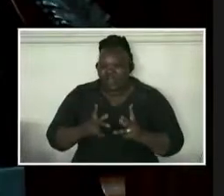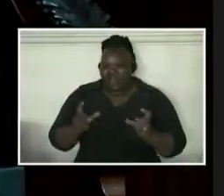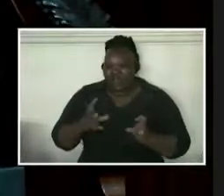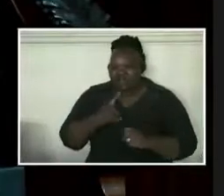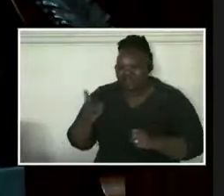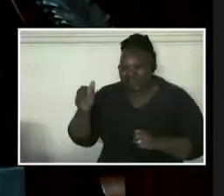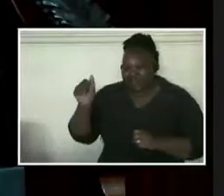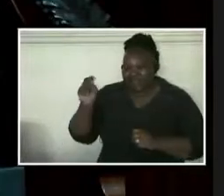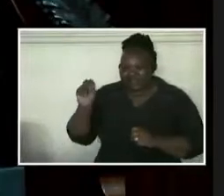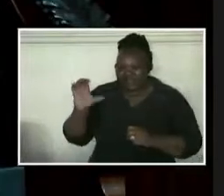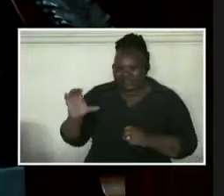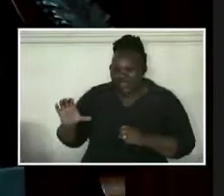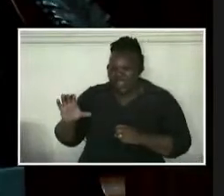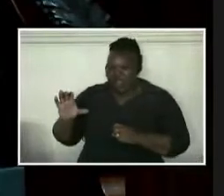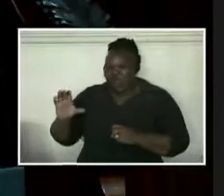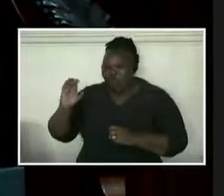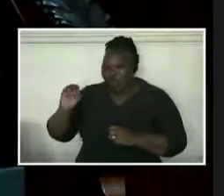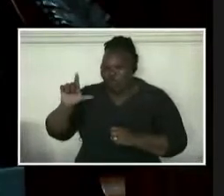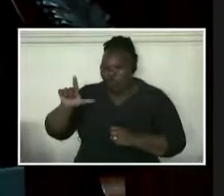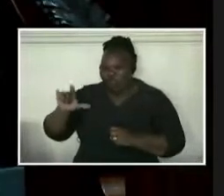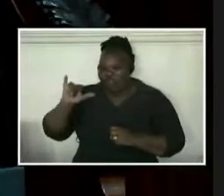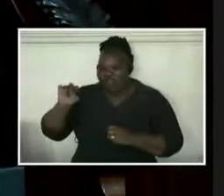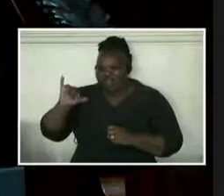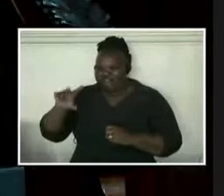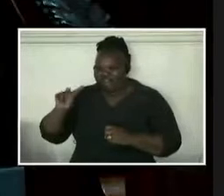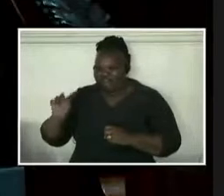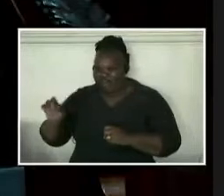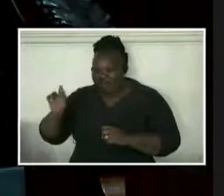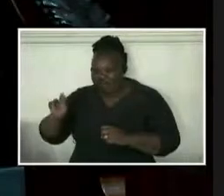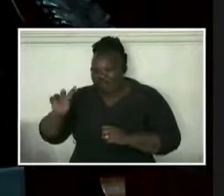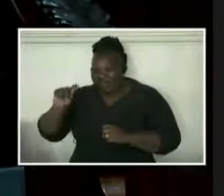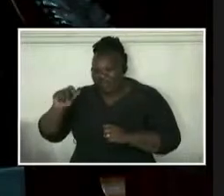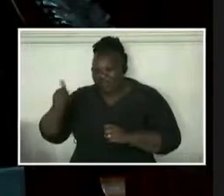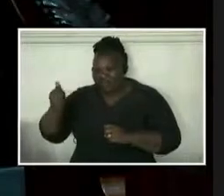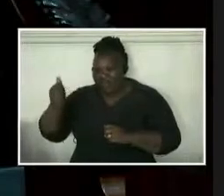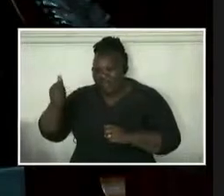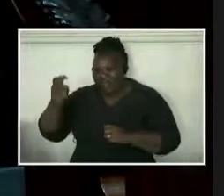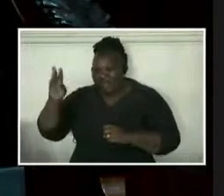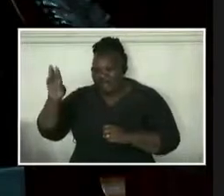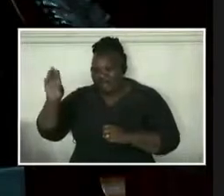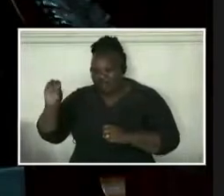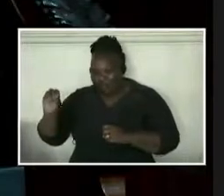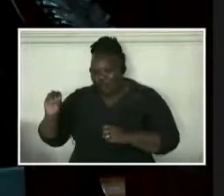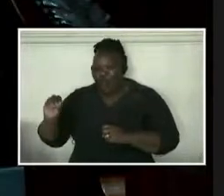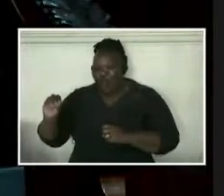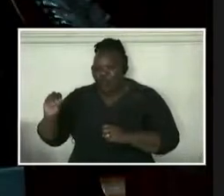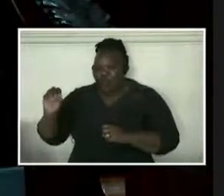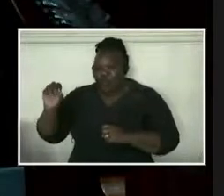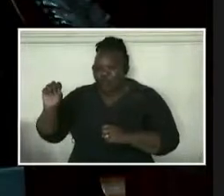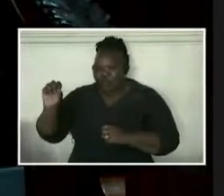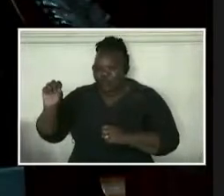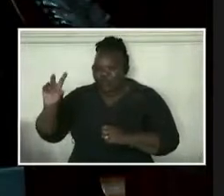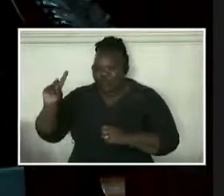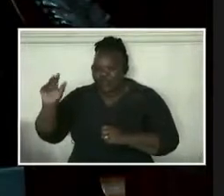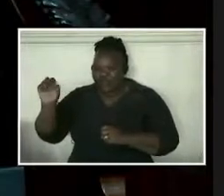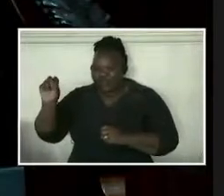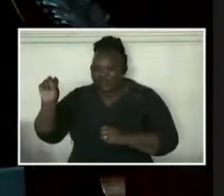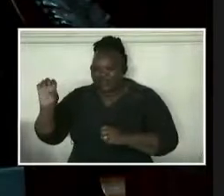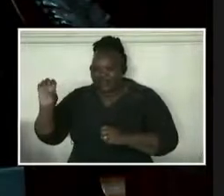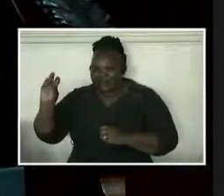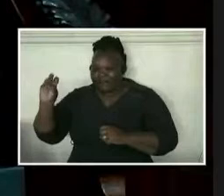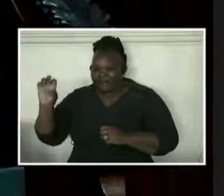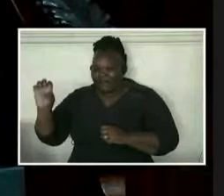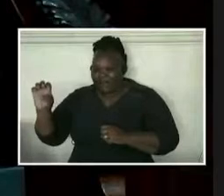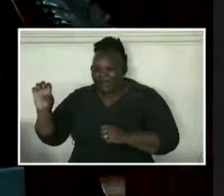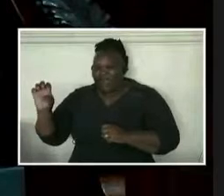anc of olive original tambo the anc of pixley sagasemi the anc of albert luthor is always able to do